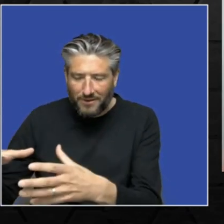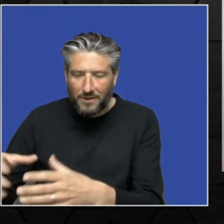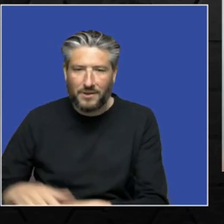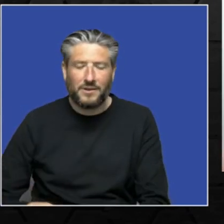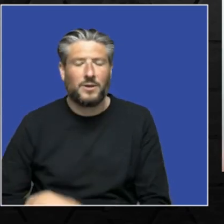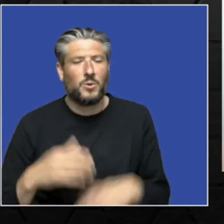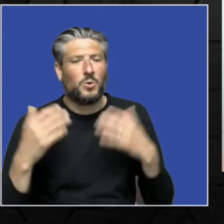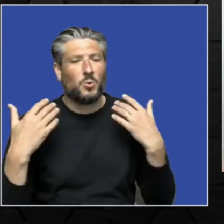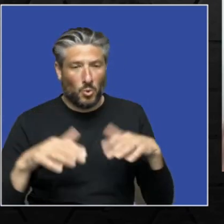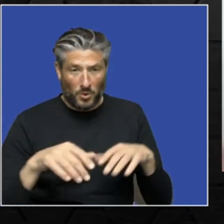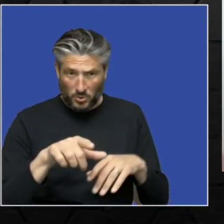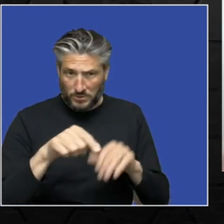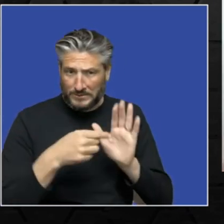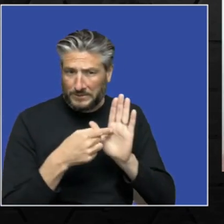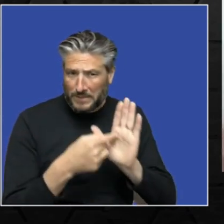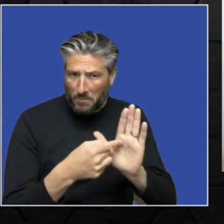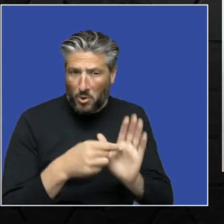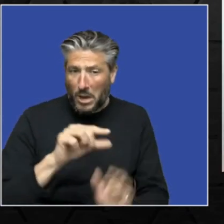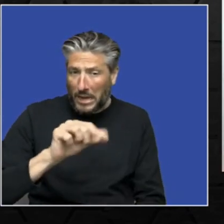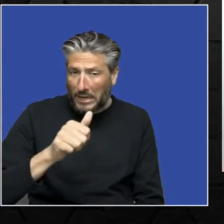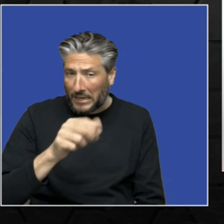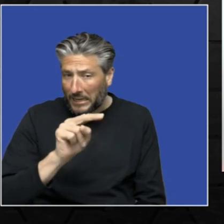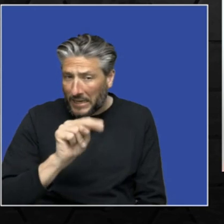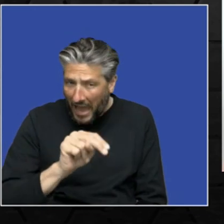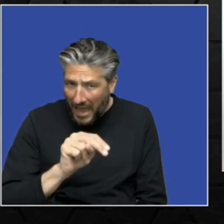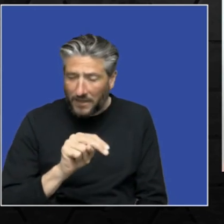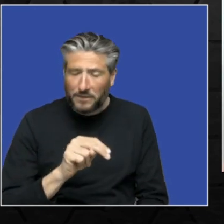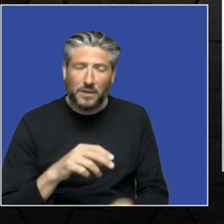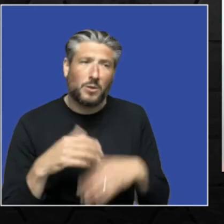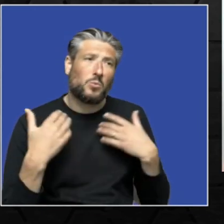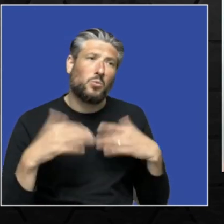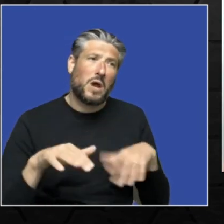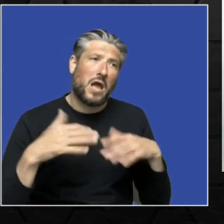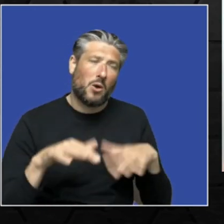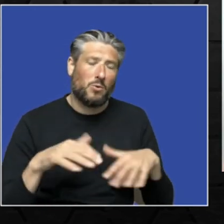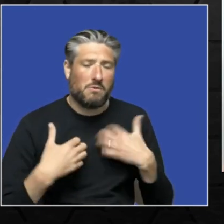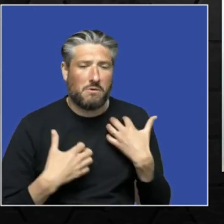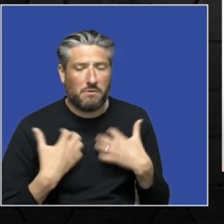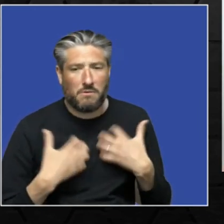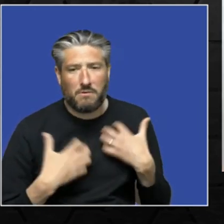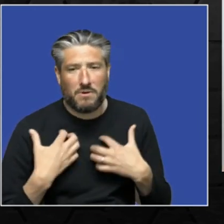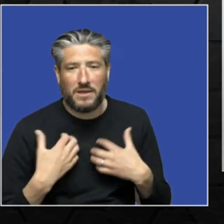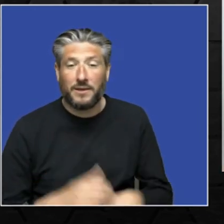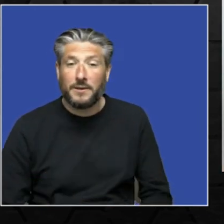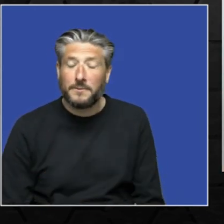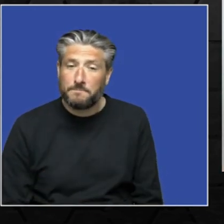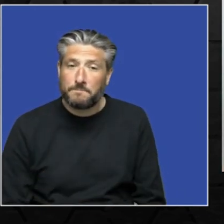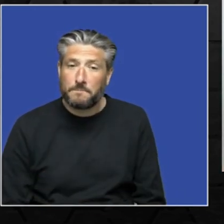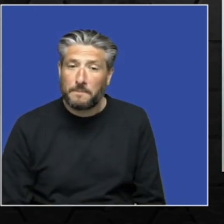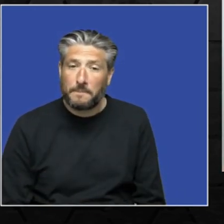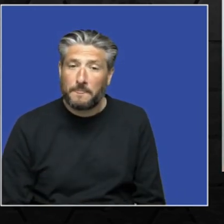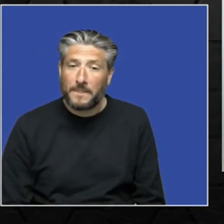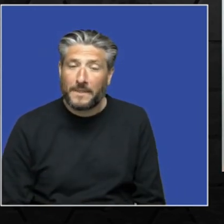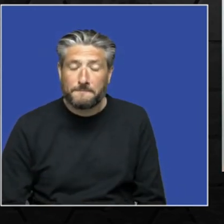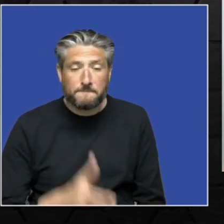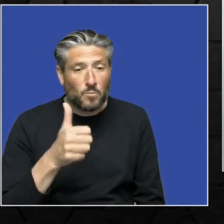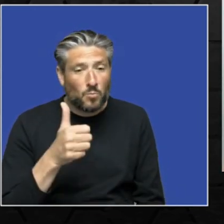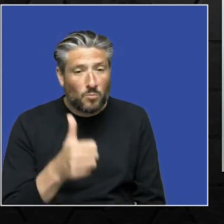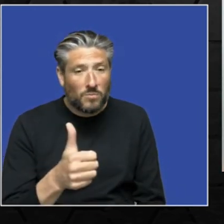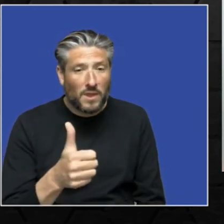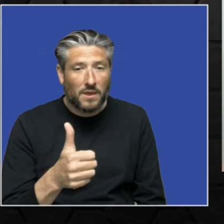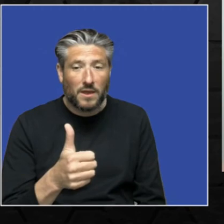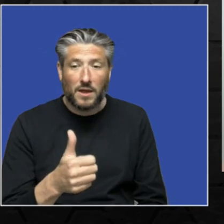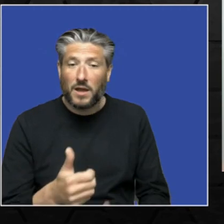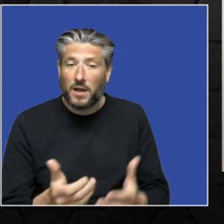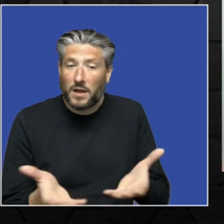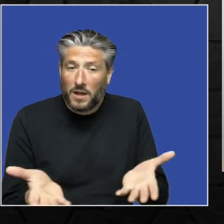can definitely looking forward to. Yeah. So yeah, everyone, students who are joining, in case you have if you want to learn more about it, you